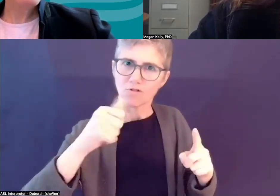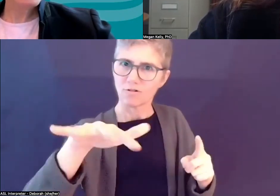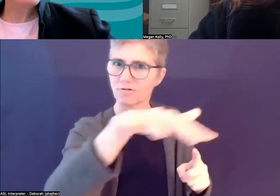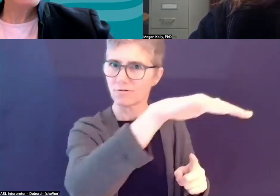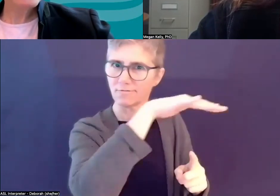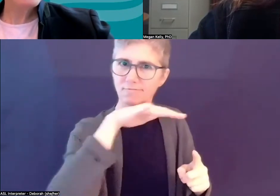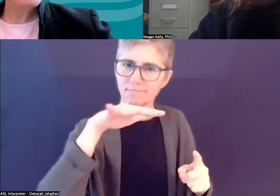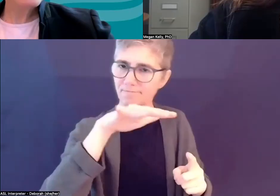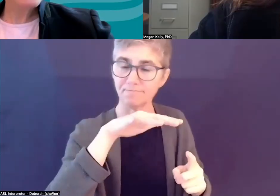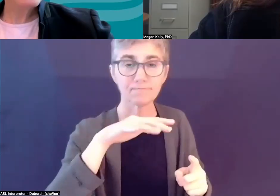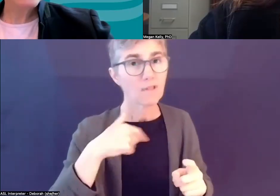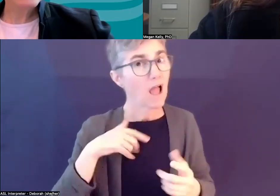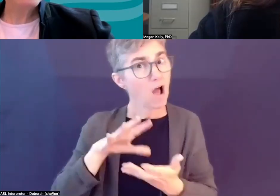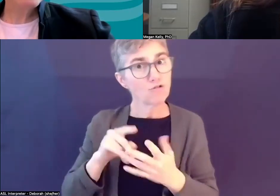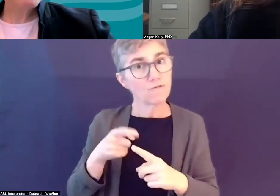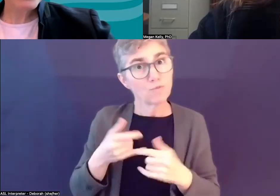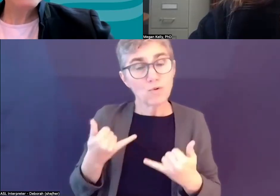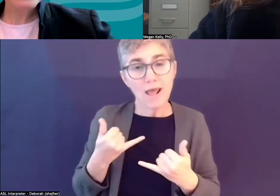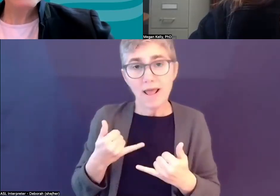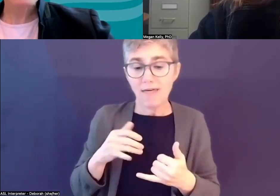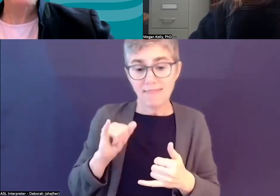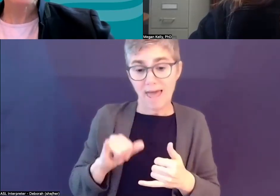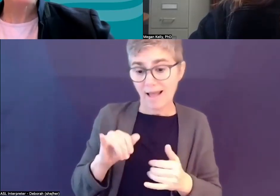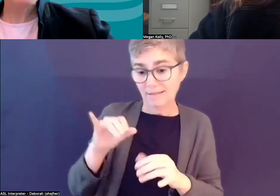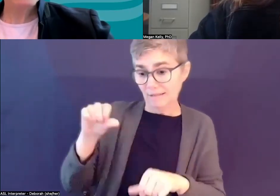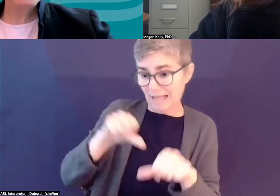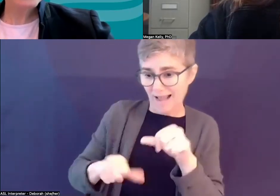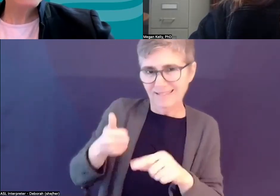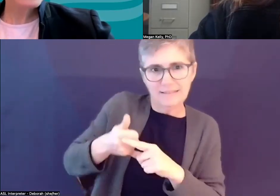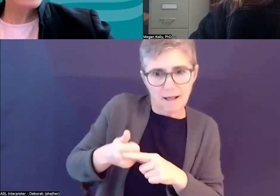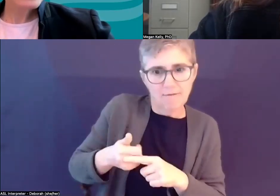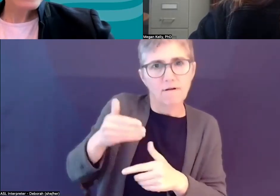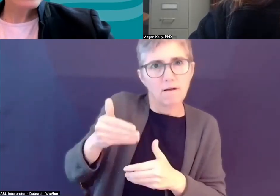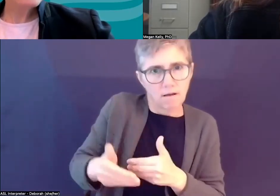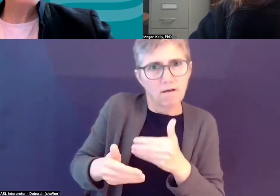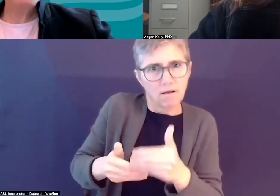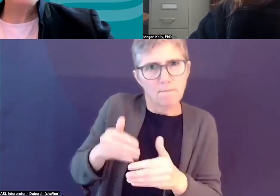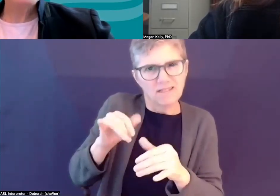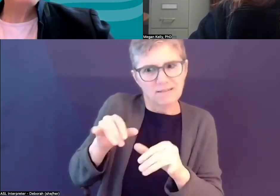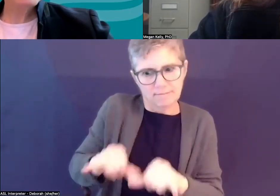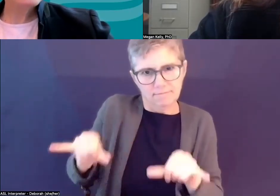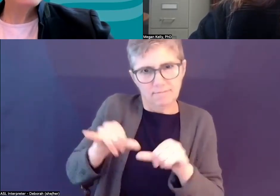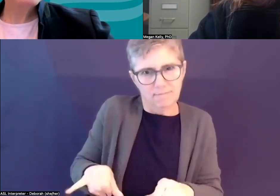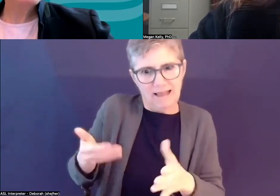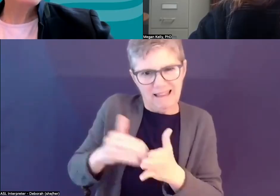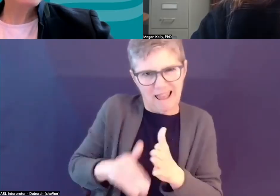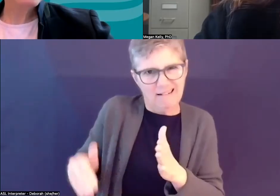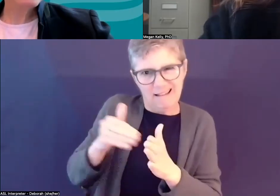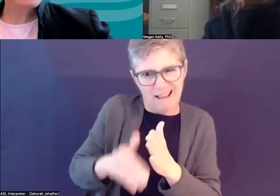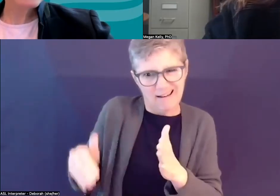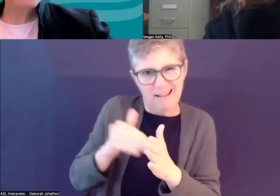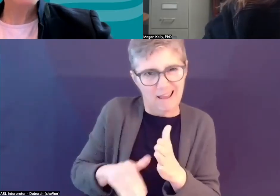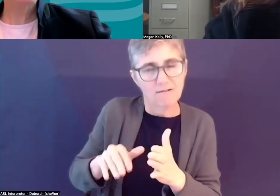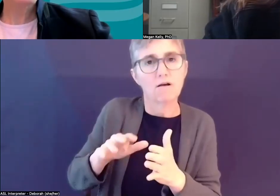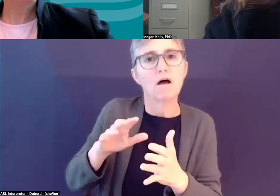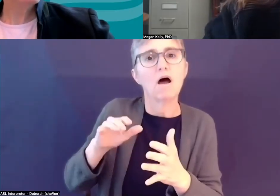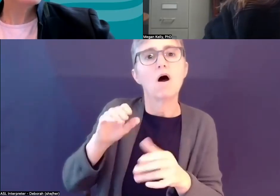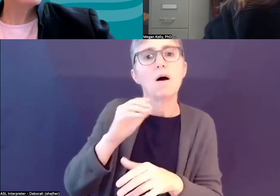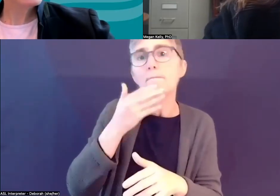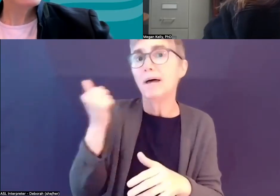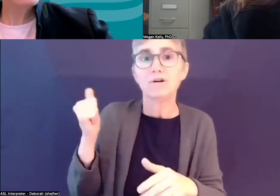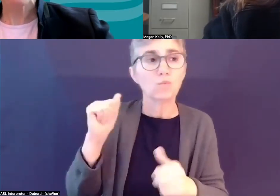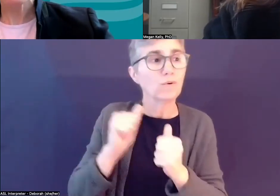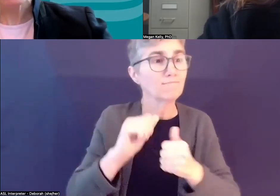that incremental science is an iterative process. It's built through partnerships, and it's strongest when we continue to learn from each other and